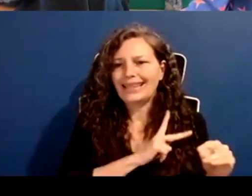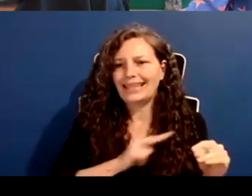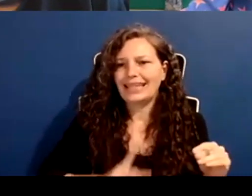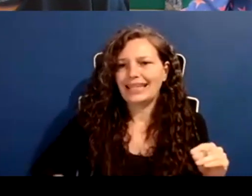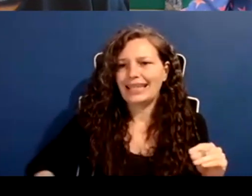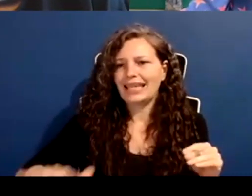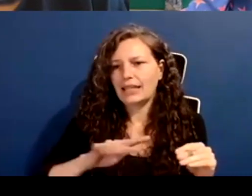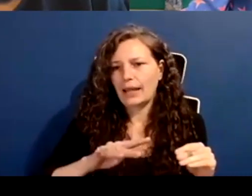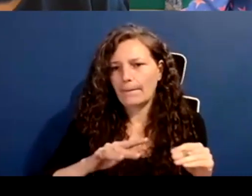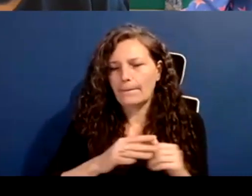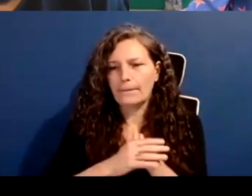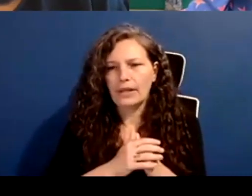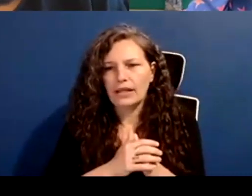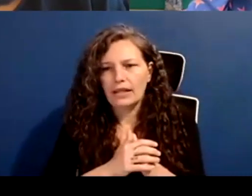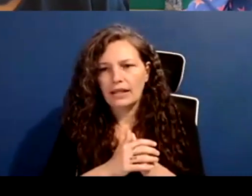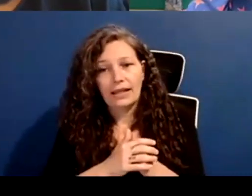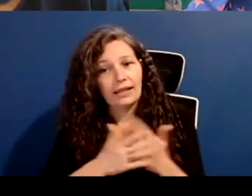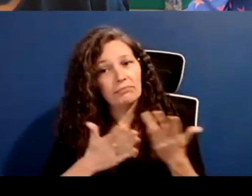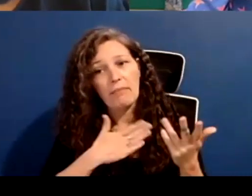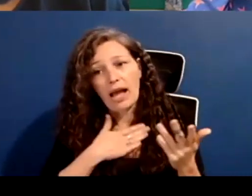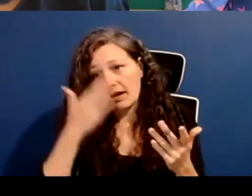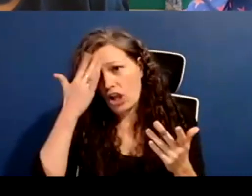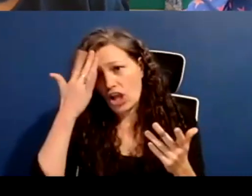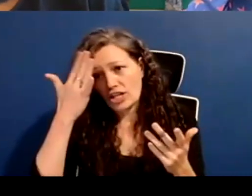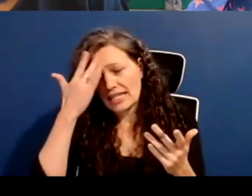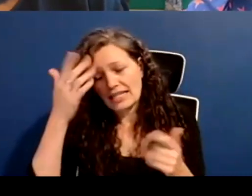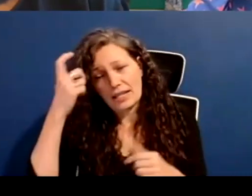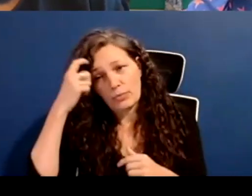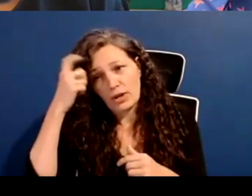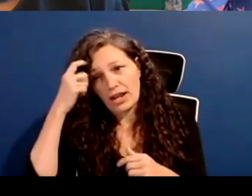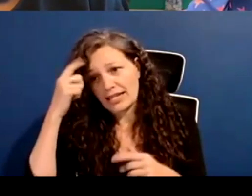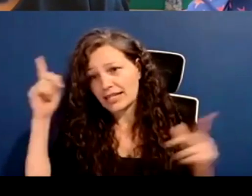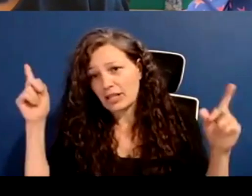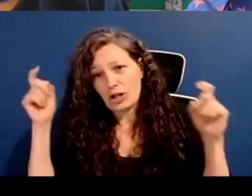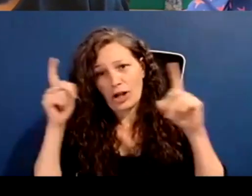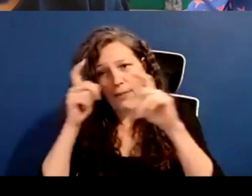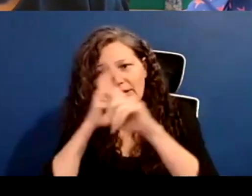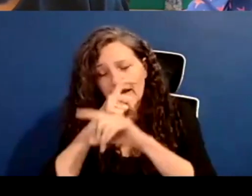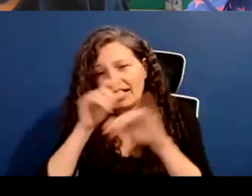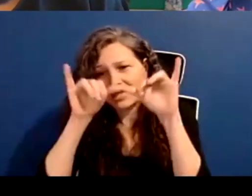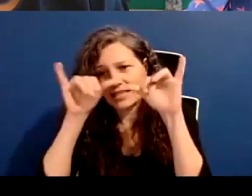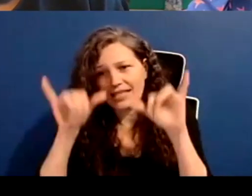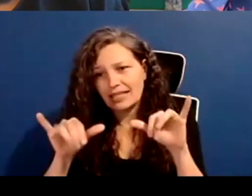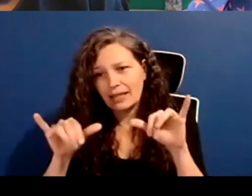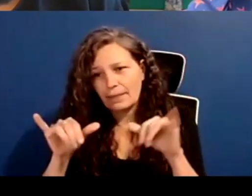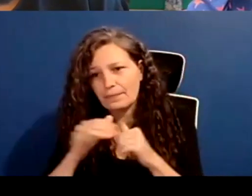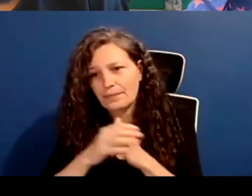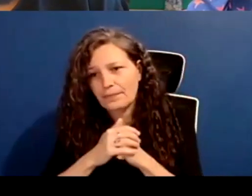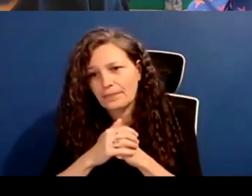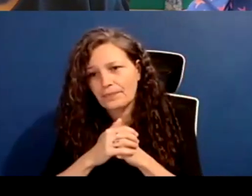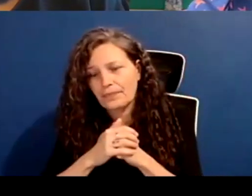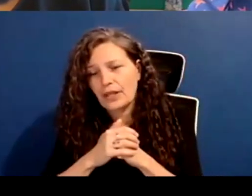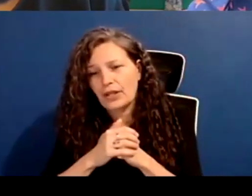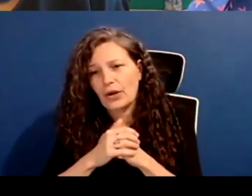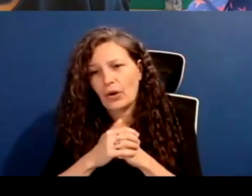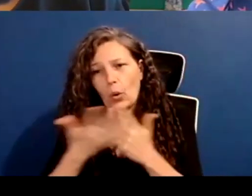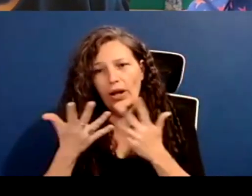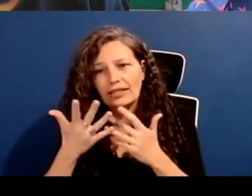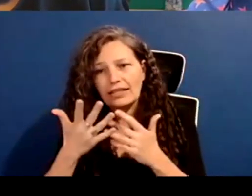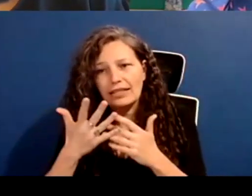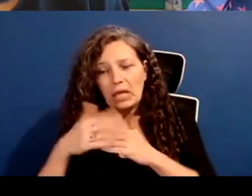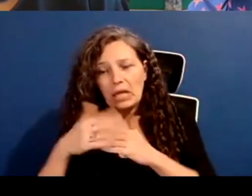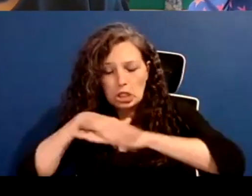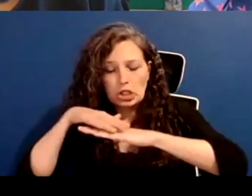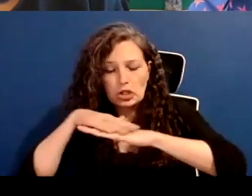complicated system of wheat and weeds, and it looks the same on the surface, but beneath the surface, there's a